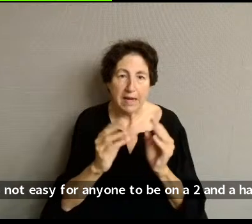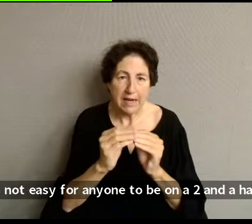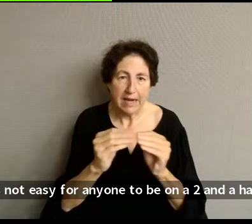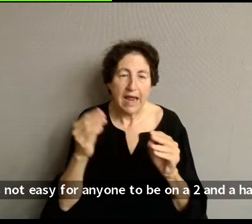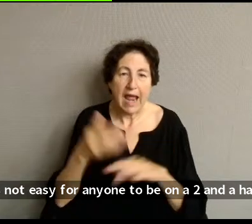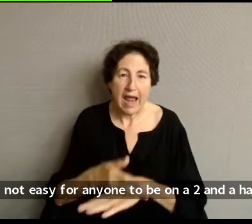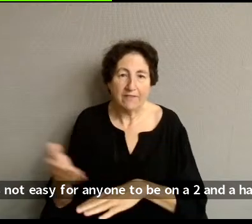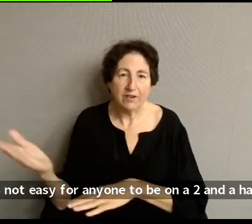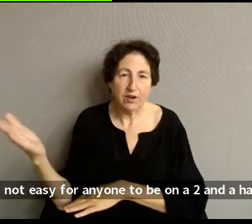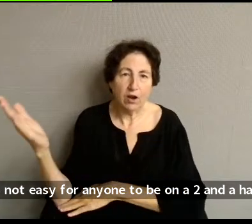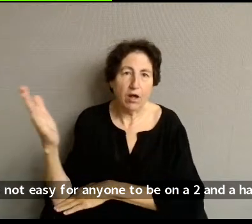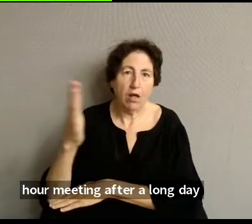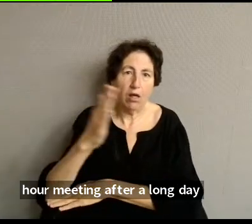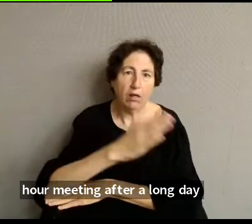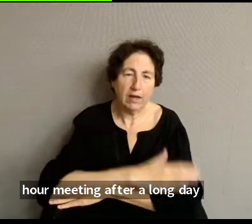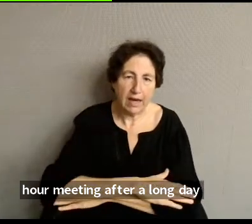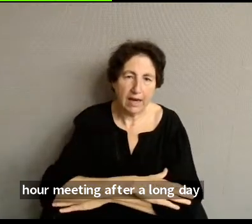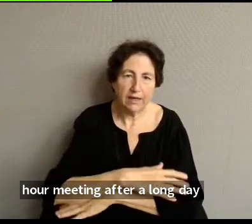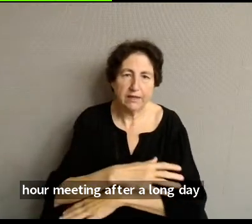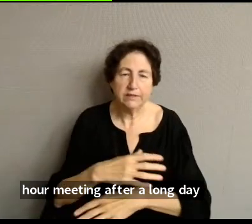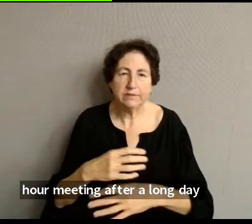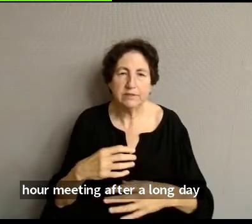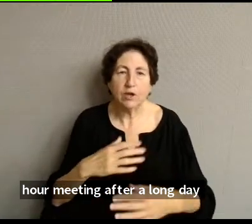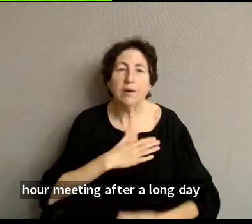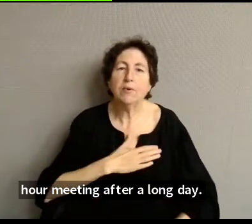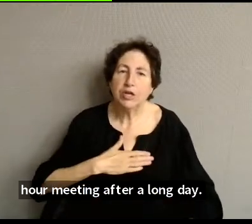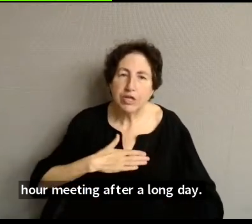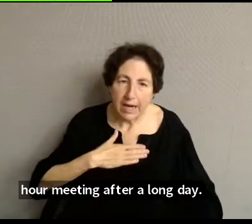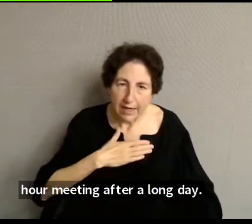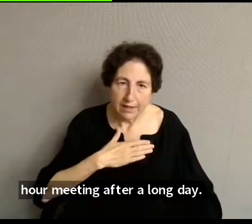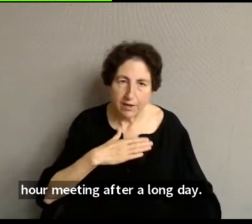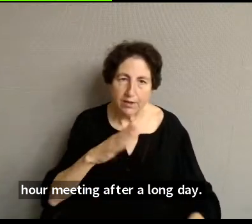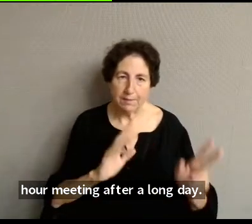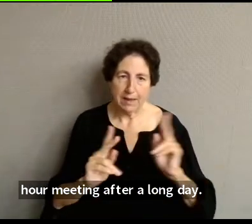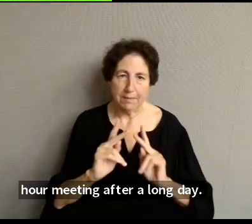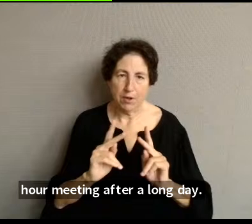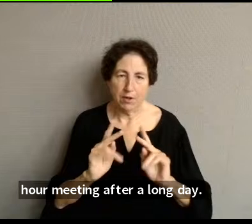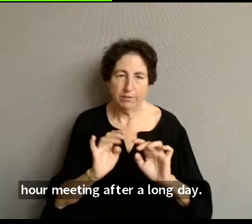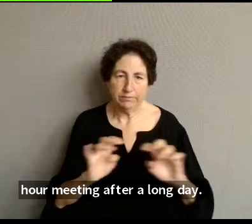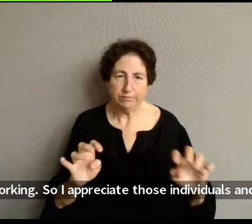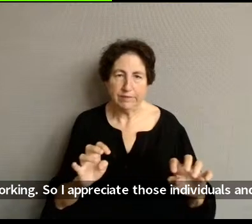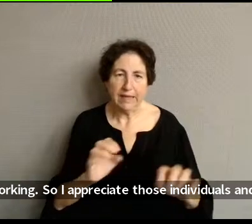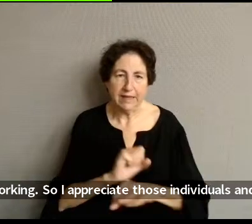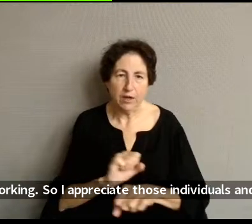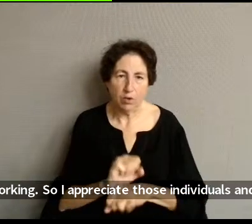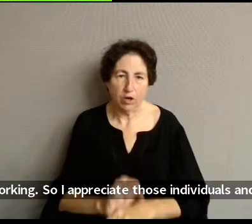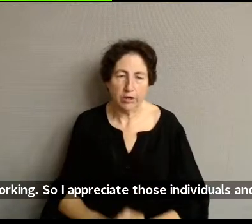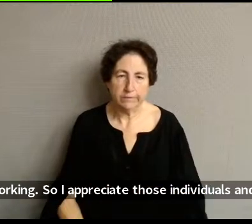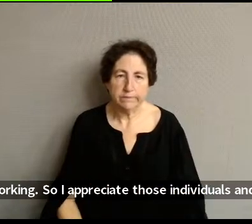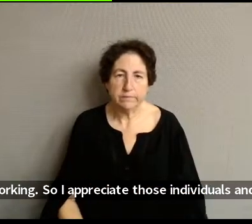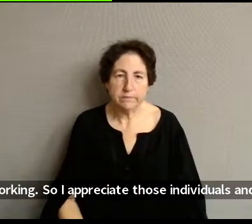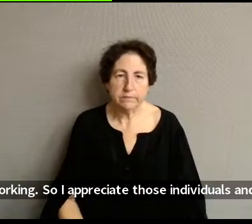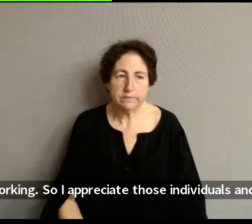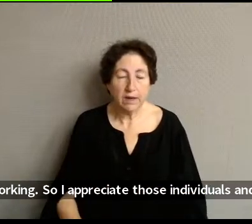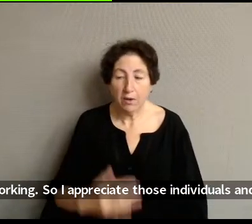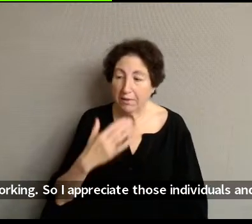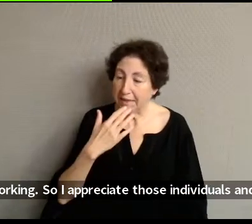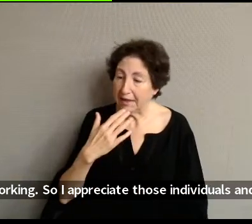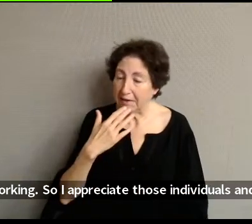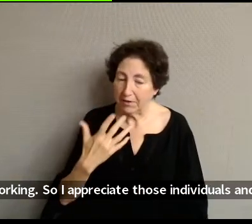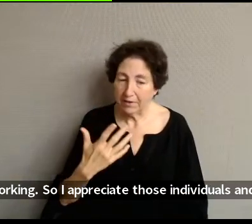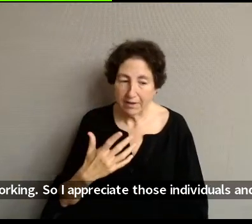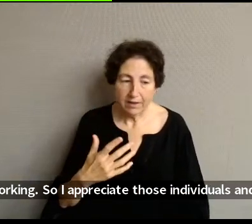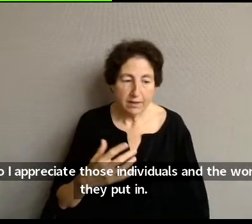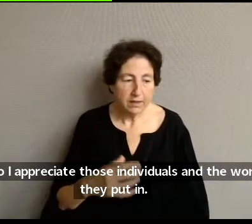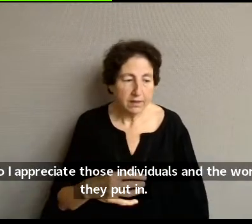after a long day work. And so I appreciate those individuals and the work that they put in. Thank you. Any